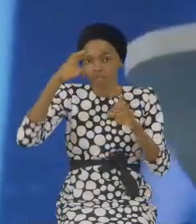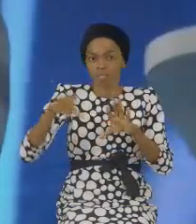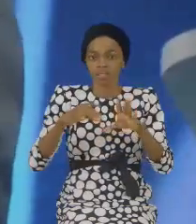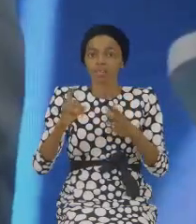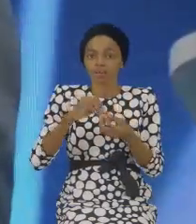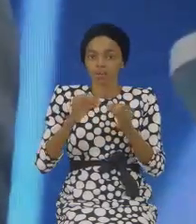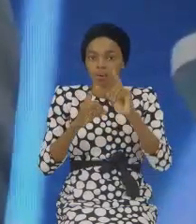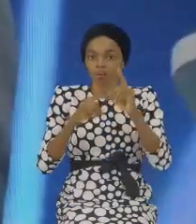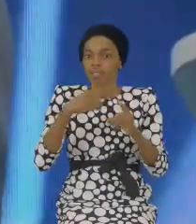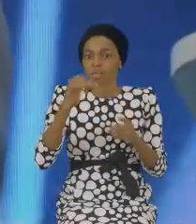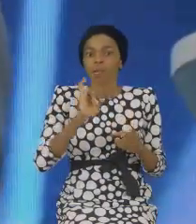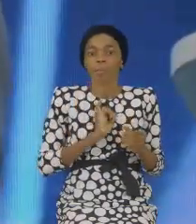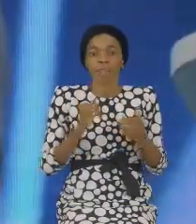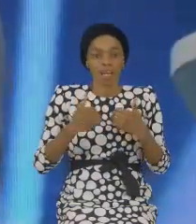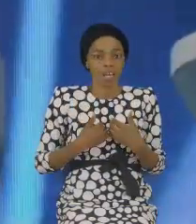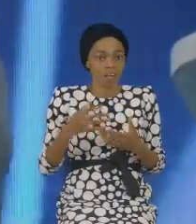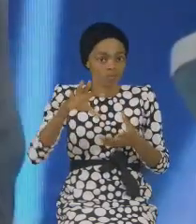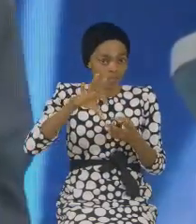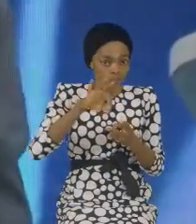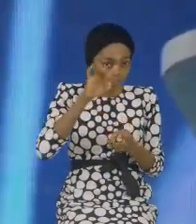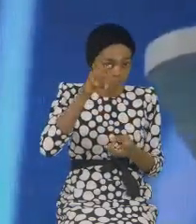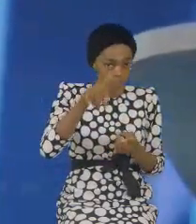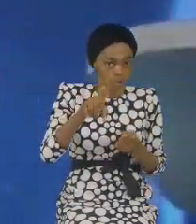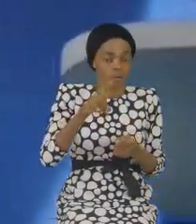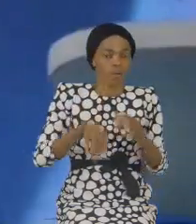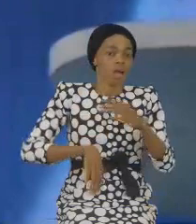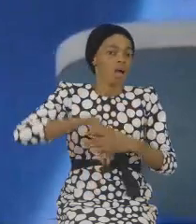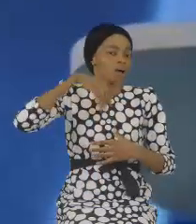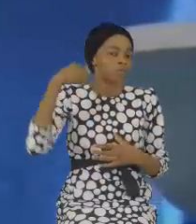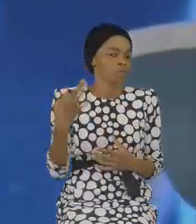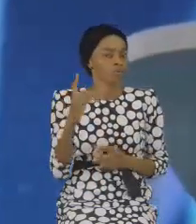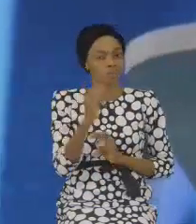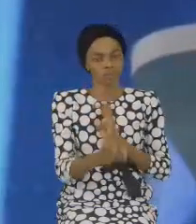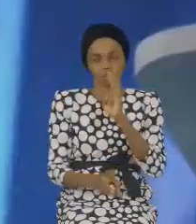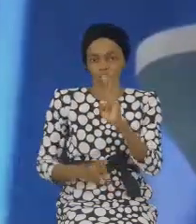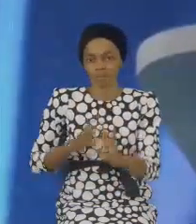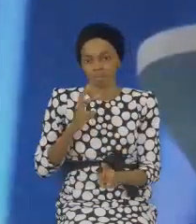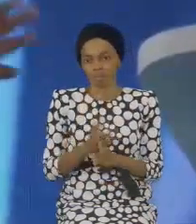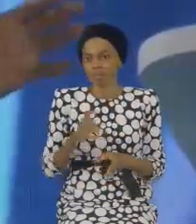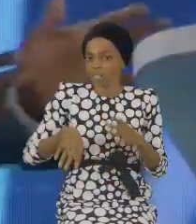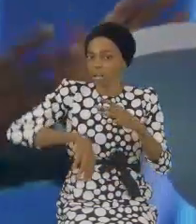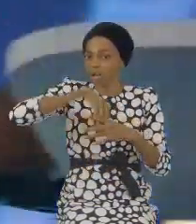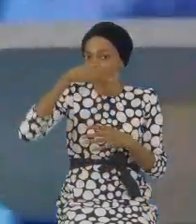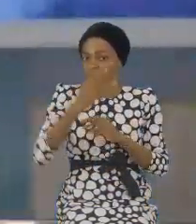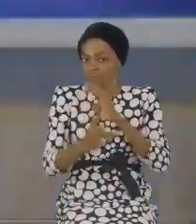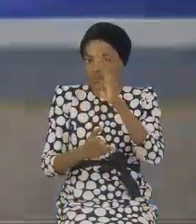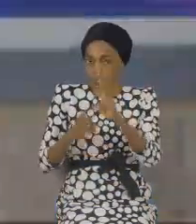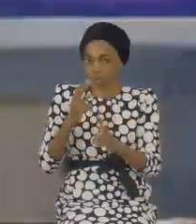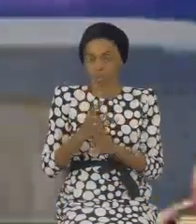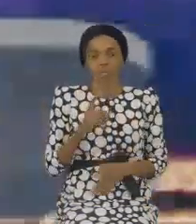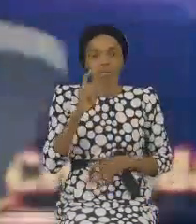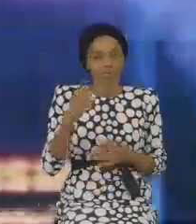have chosen you out of the world. Out of the world, out of the world. We have to